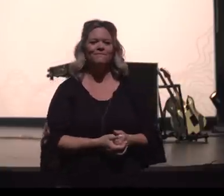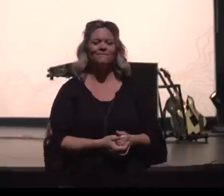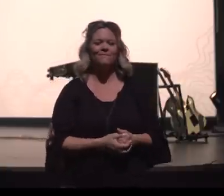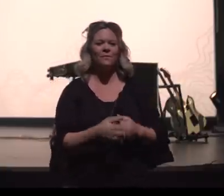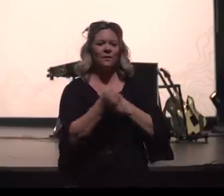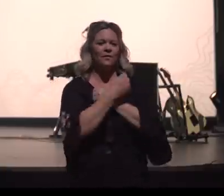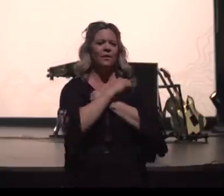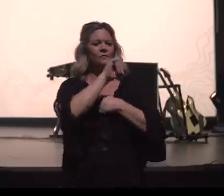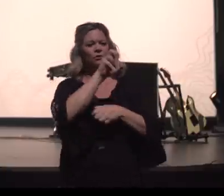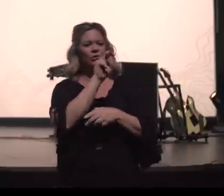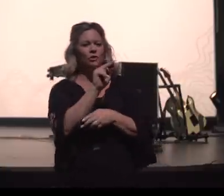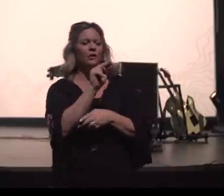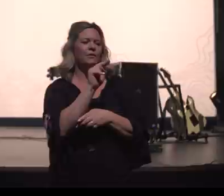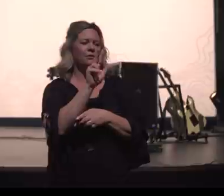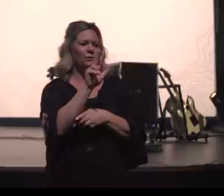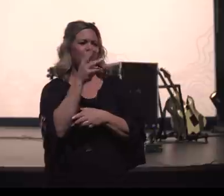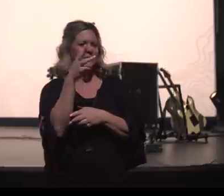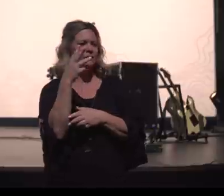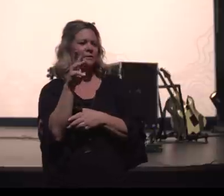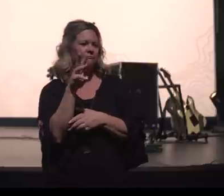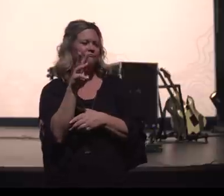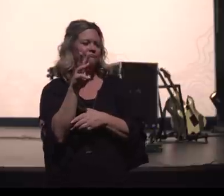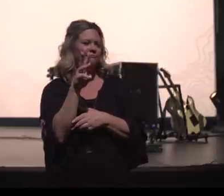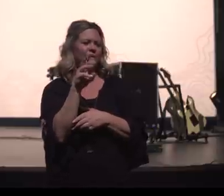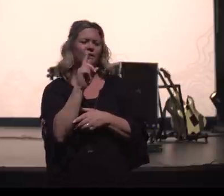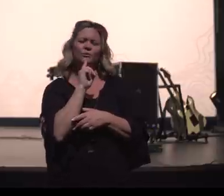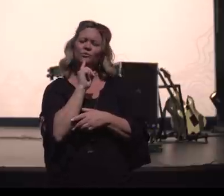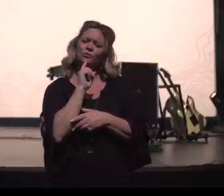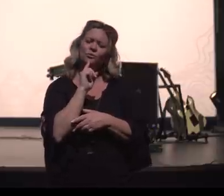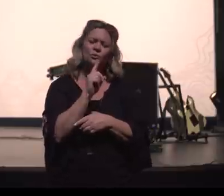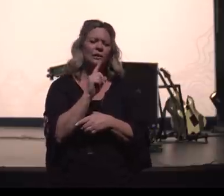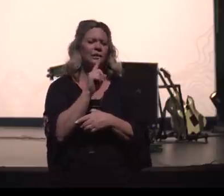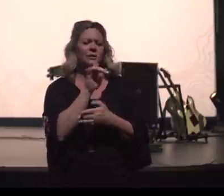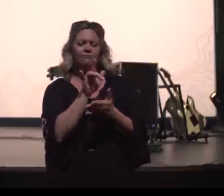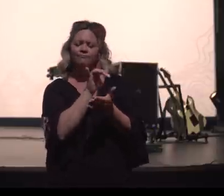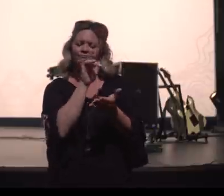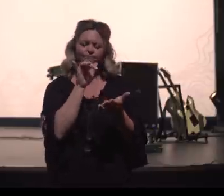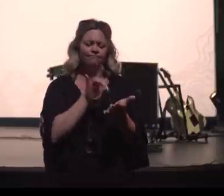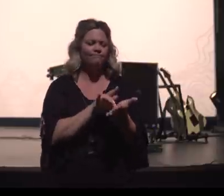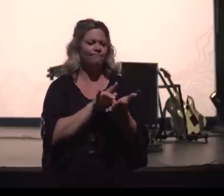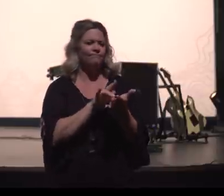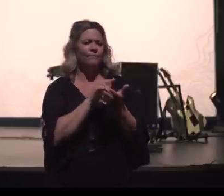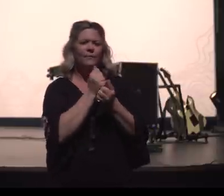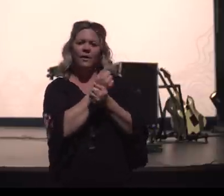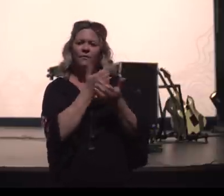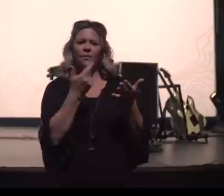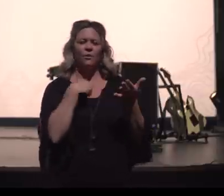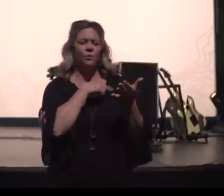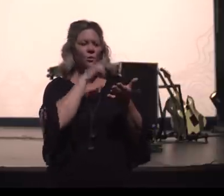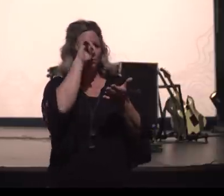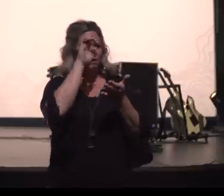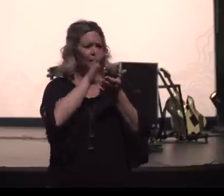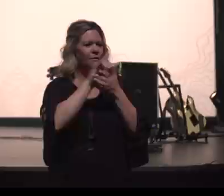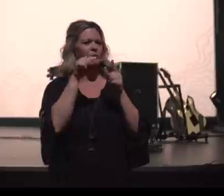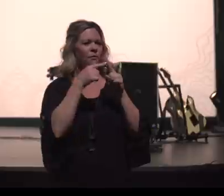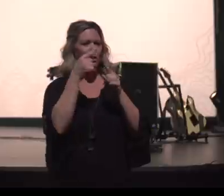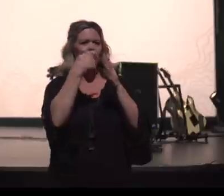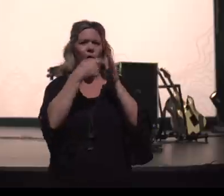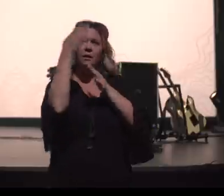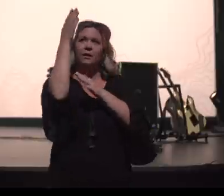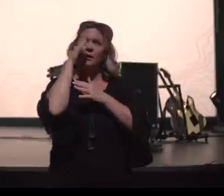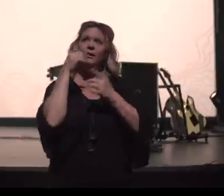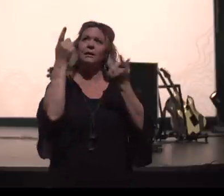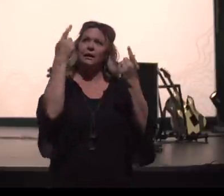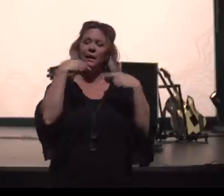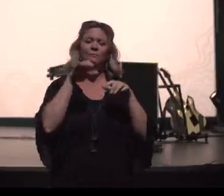I love John 3:16. It is really the epicenter of everything we believe about what God came